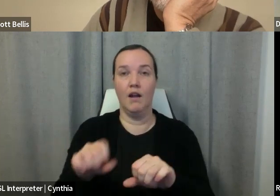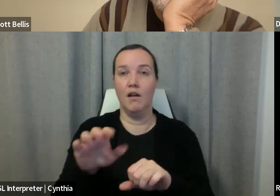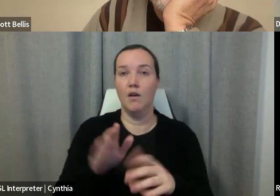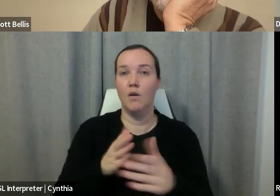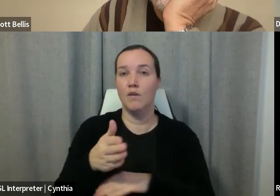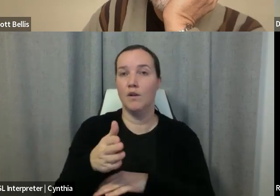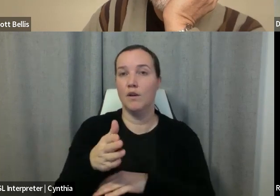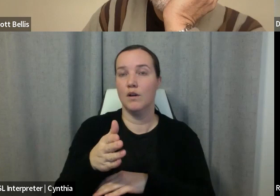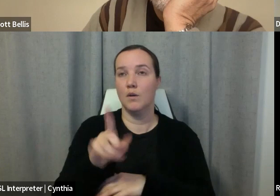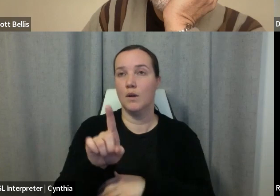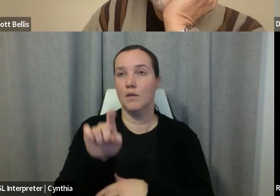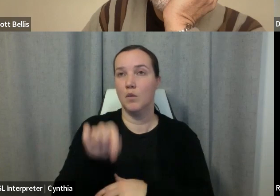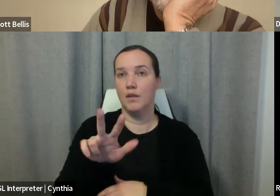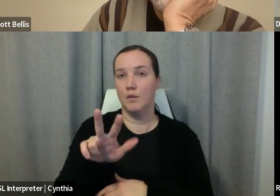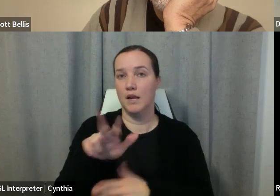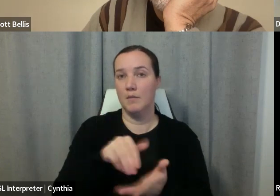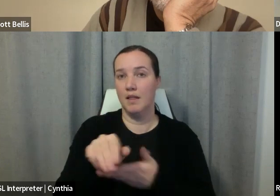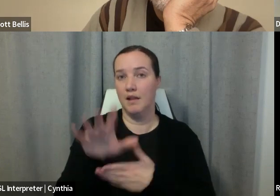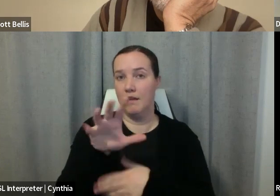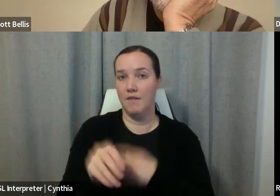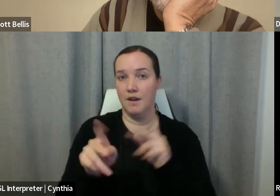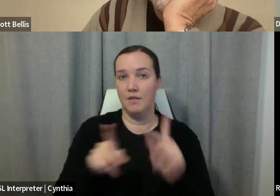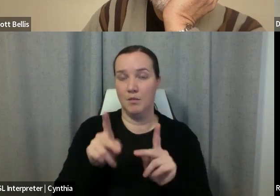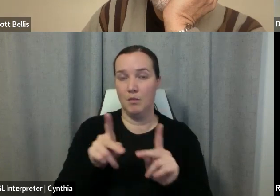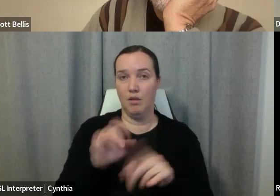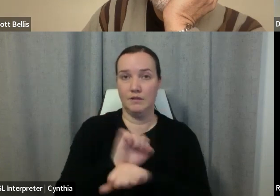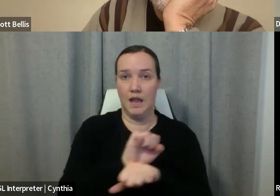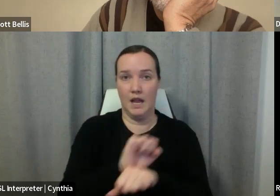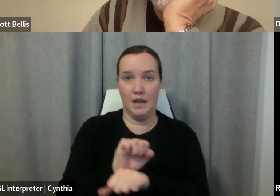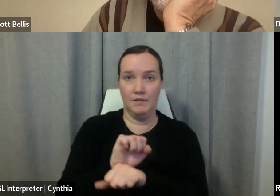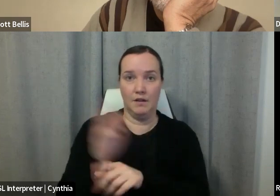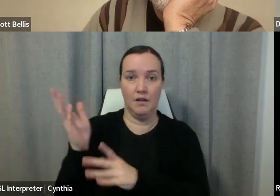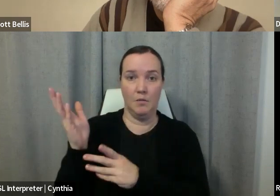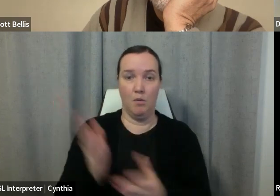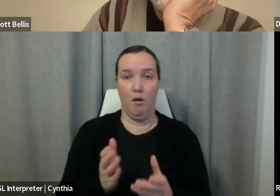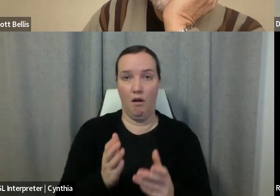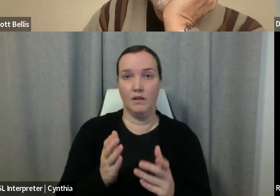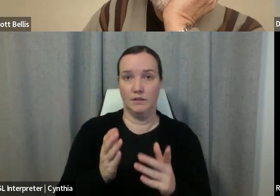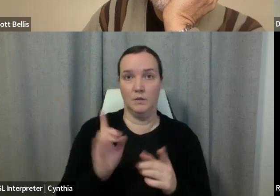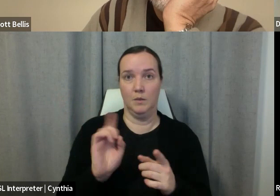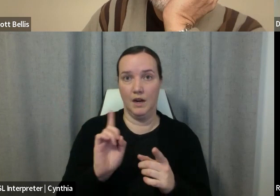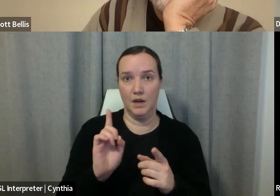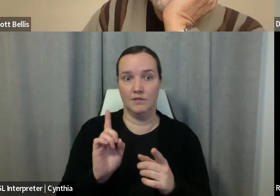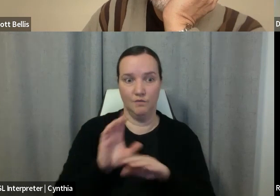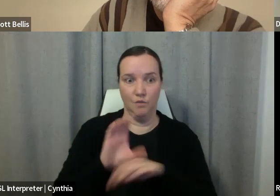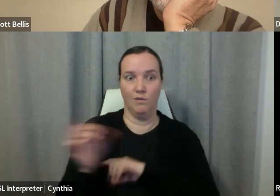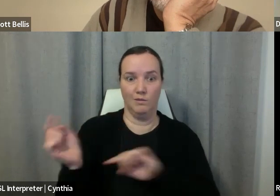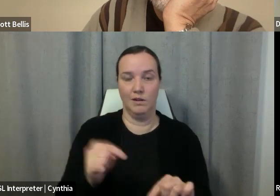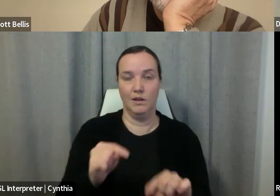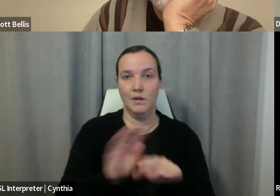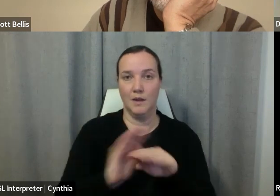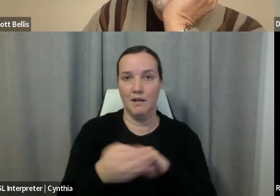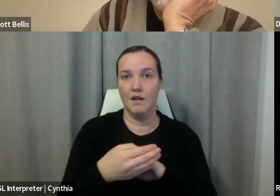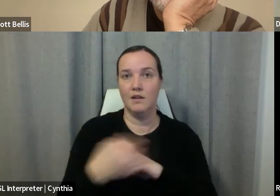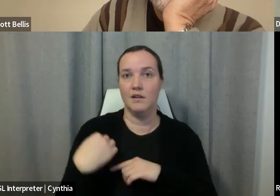1.3 million African people were enslaved and brought to Jamaica. And within 200